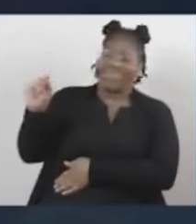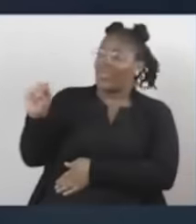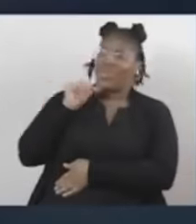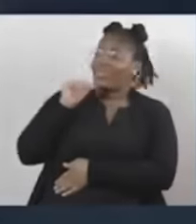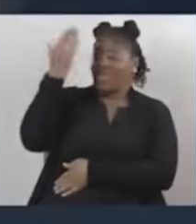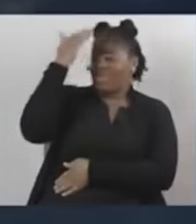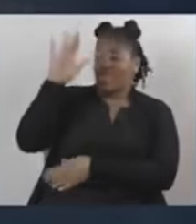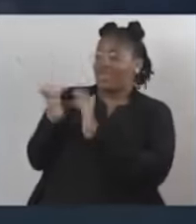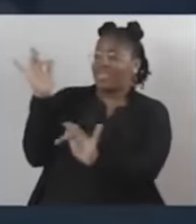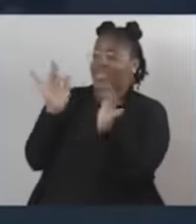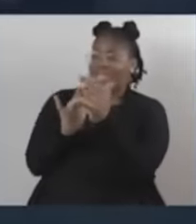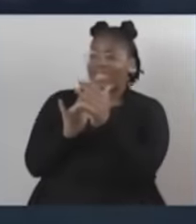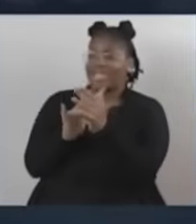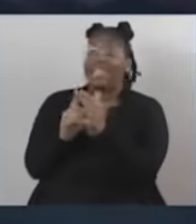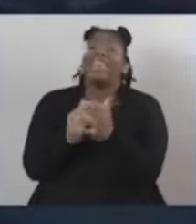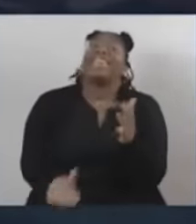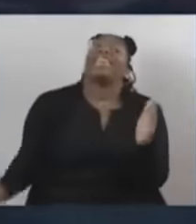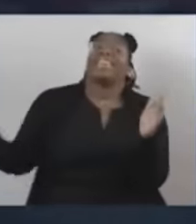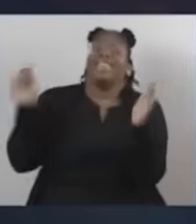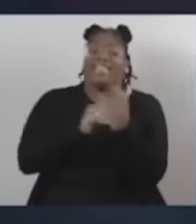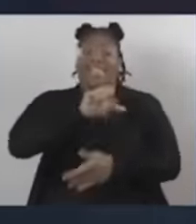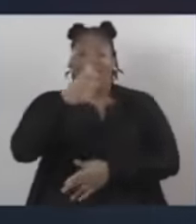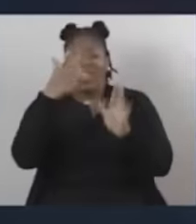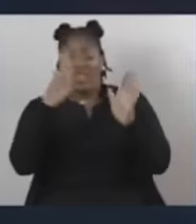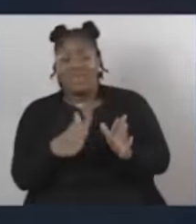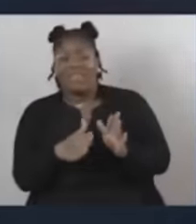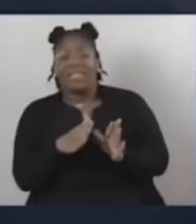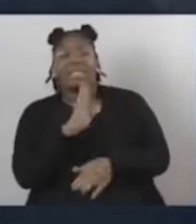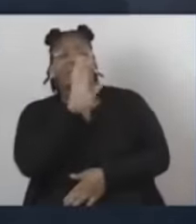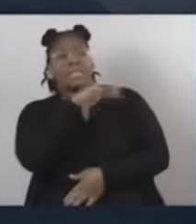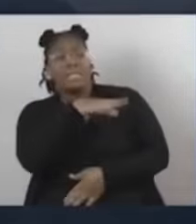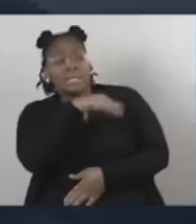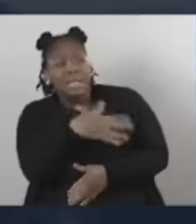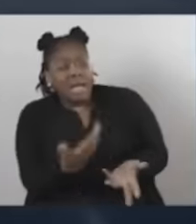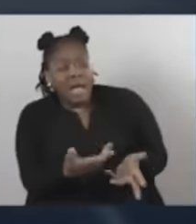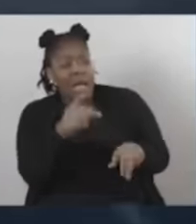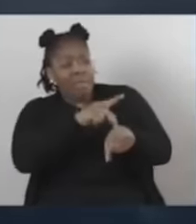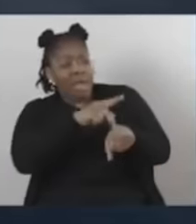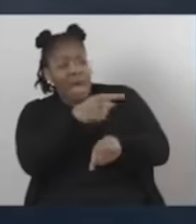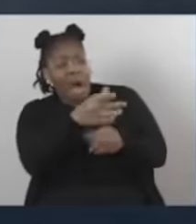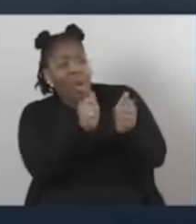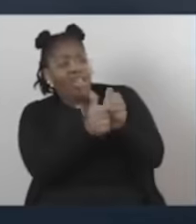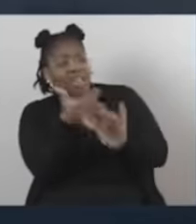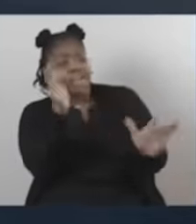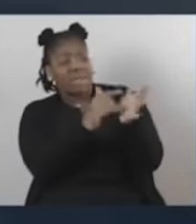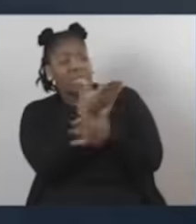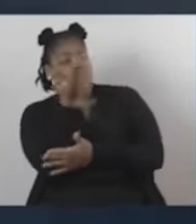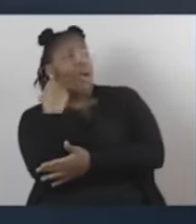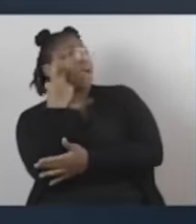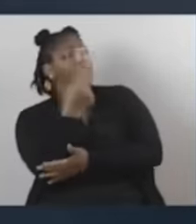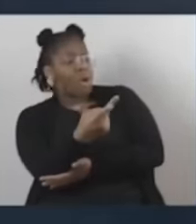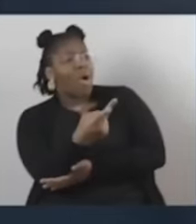an hour more had elapsed, still another emphatically insisted, "It is the truth that this man also was with him, for he too is a